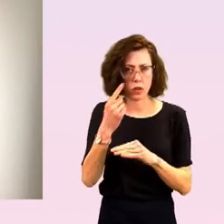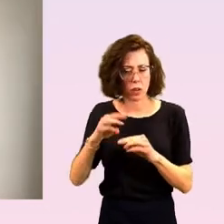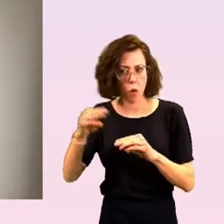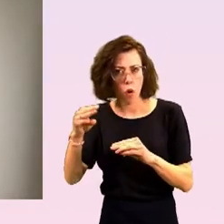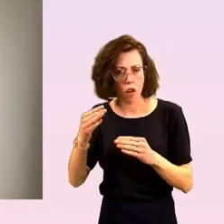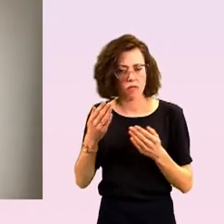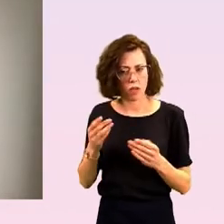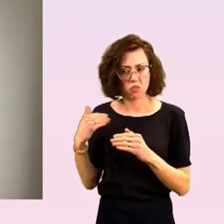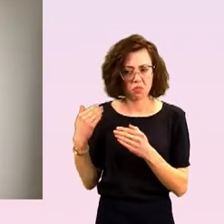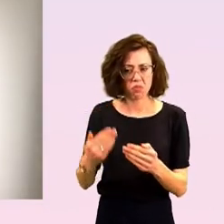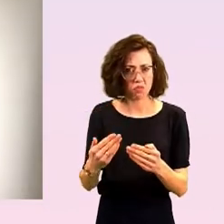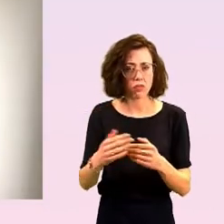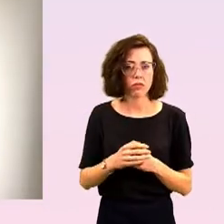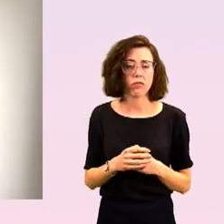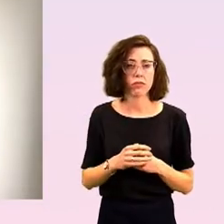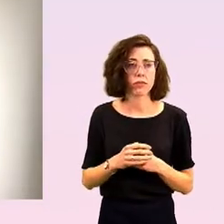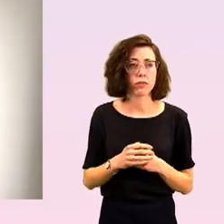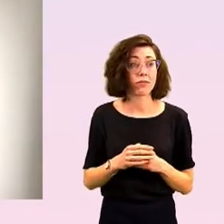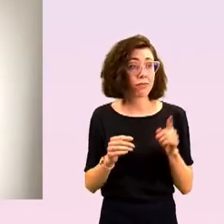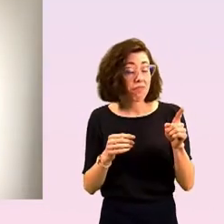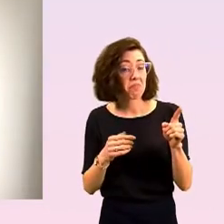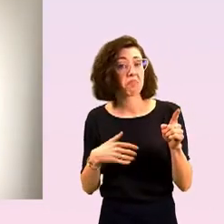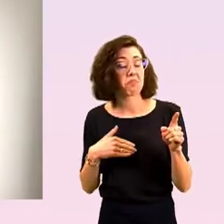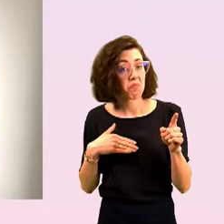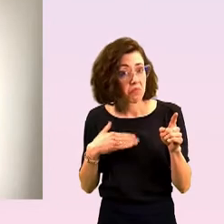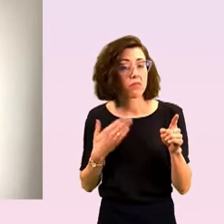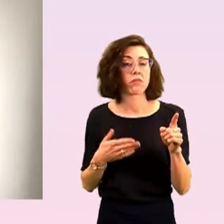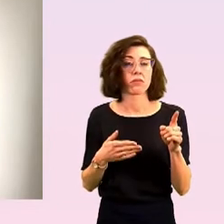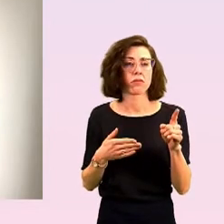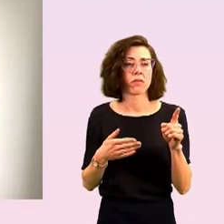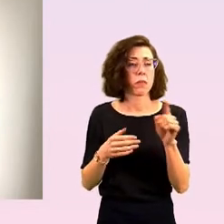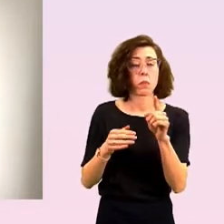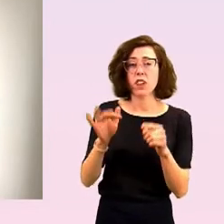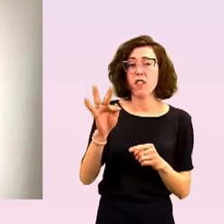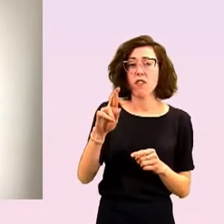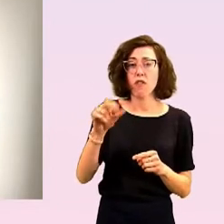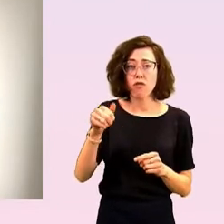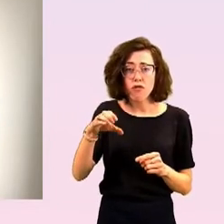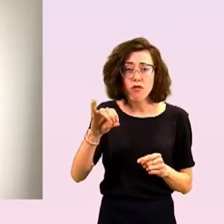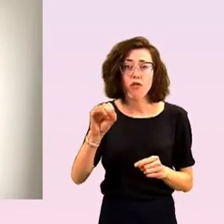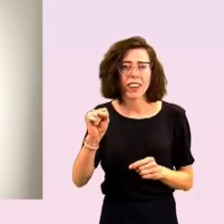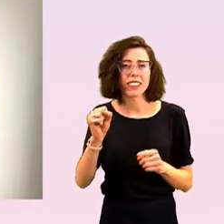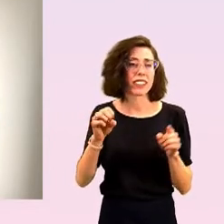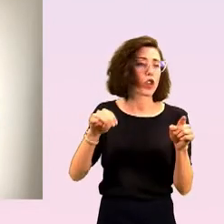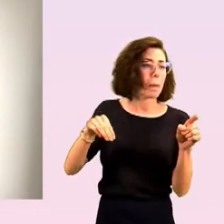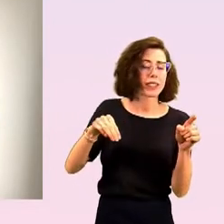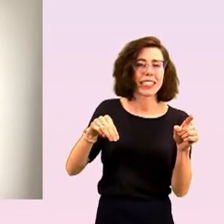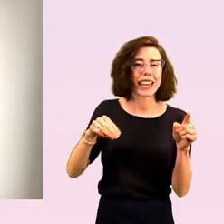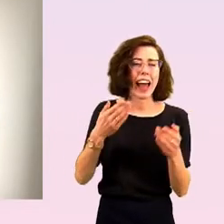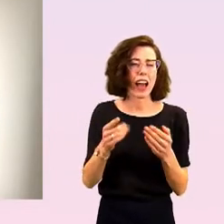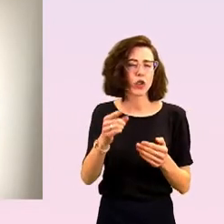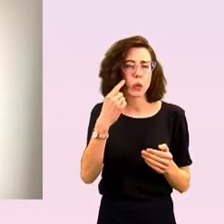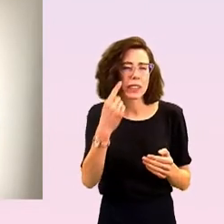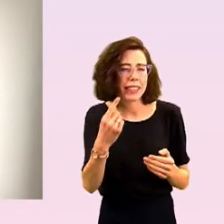That's really great insight. And thinking through that, like either Francis or Martina, how have you kind of seen LGBTQ plus